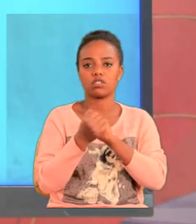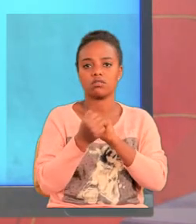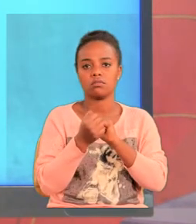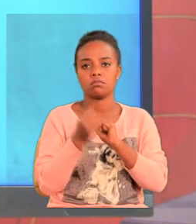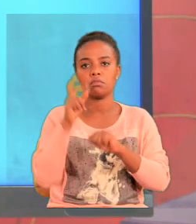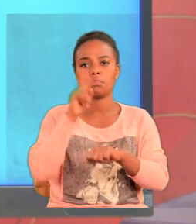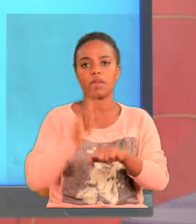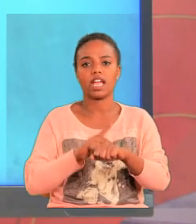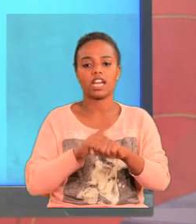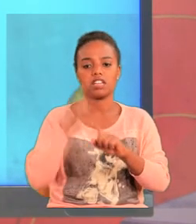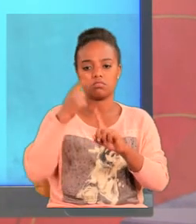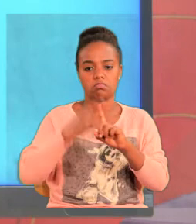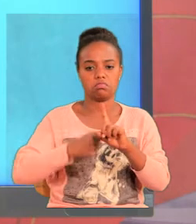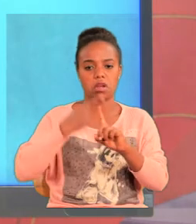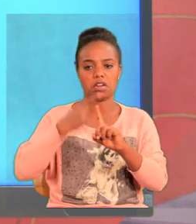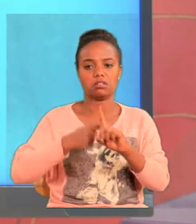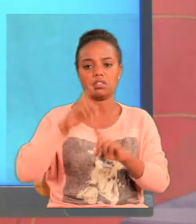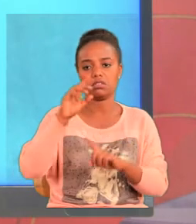pairs per year.